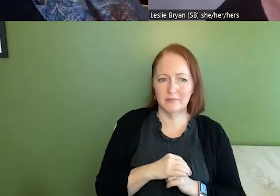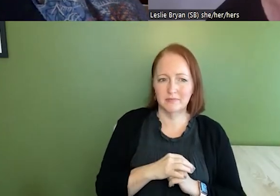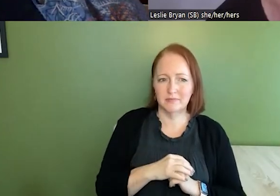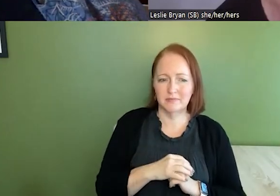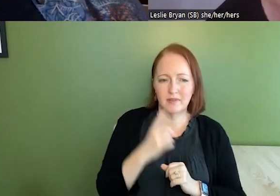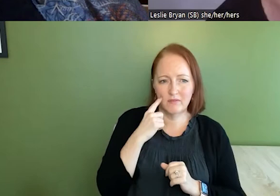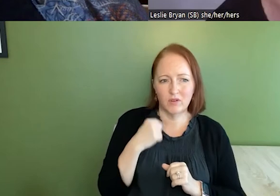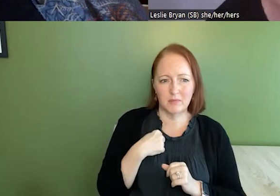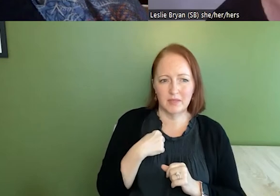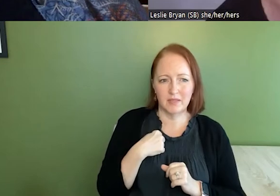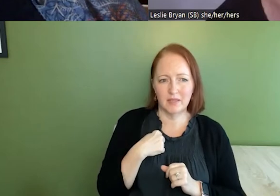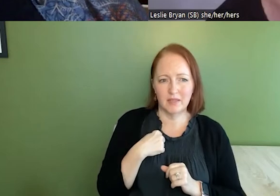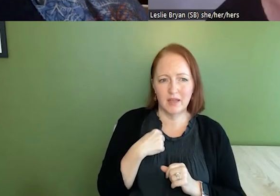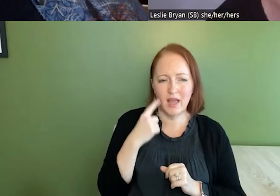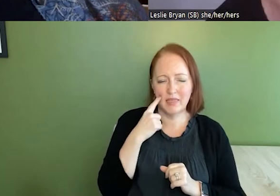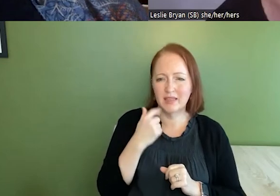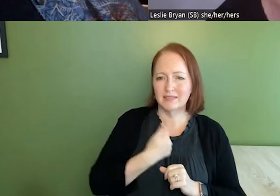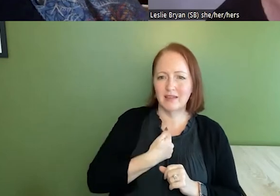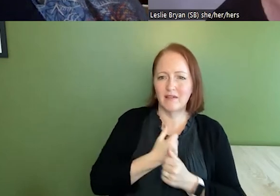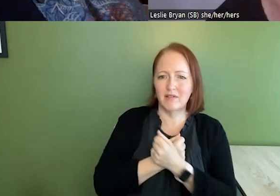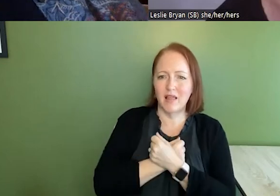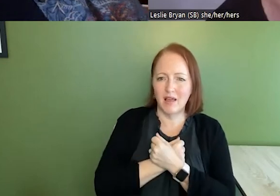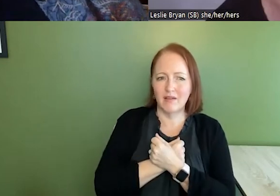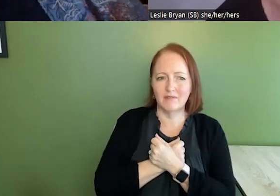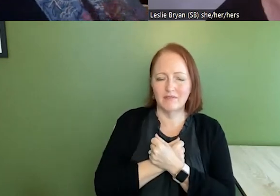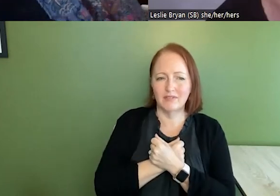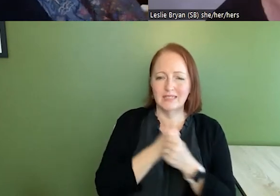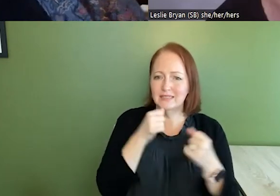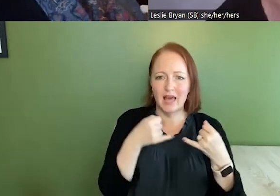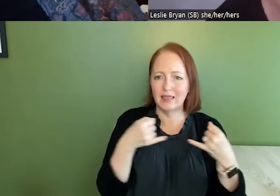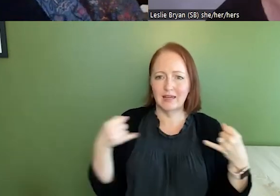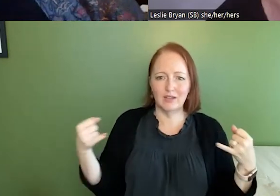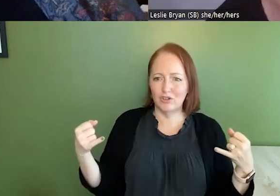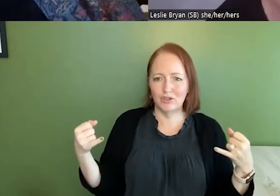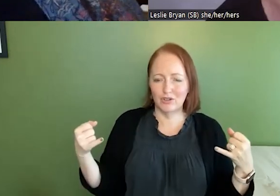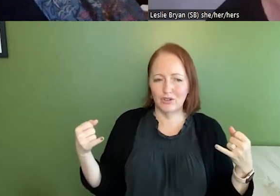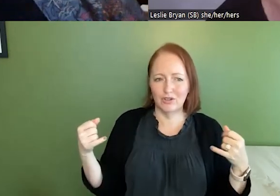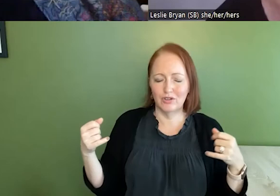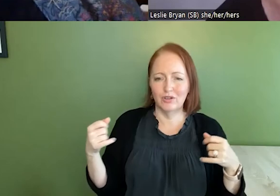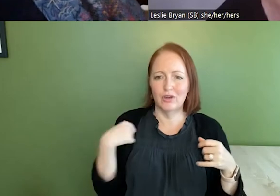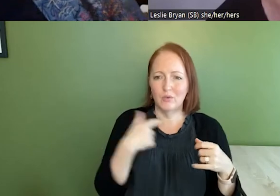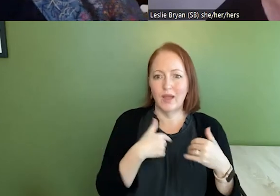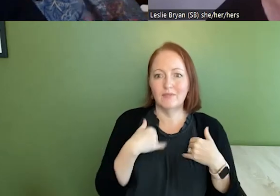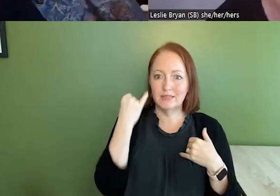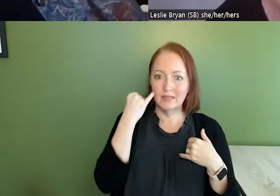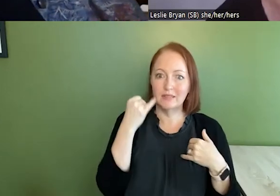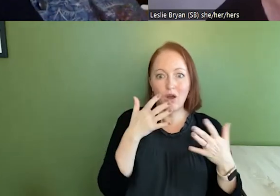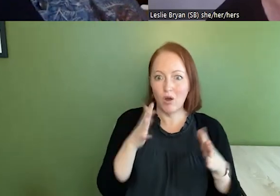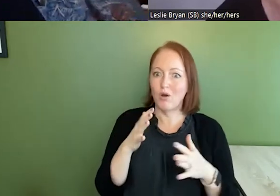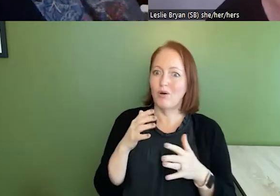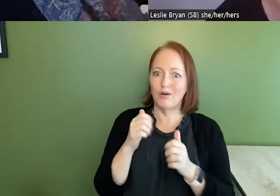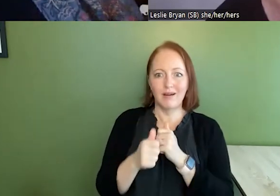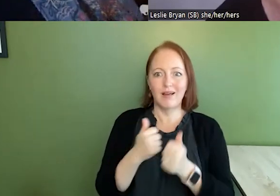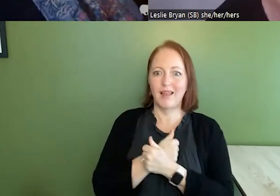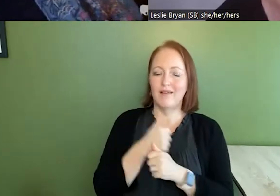For me, I think that self-love isn't linear. I think we have this idea that once you love yourself or respect yourself,